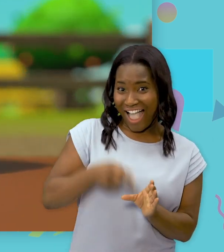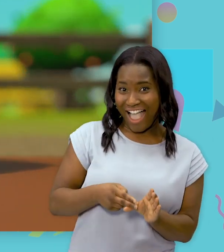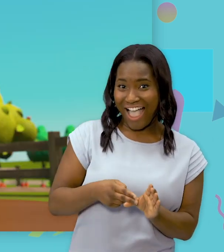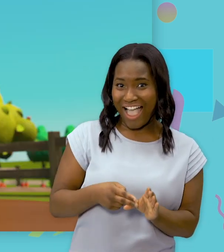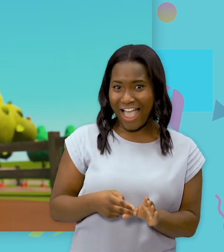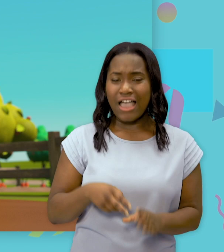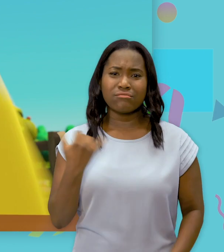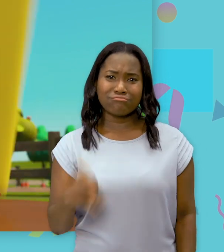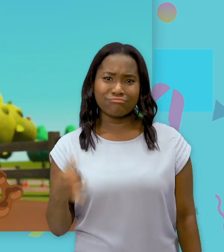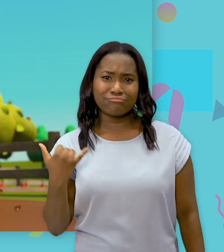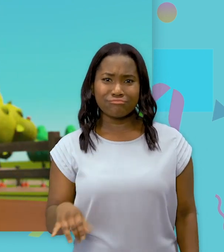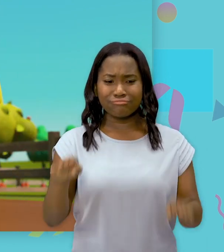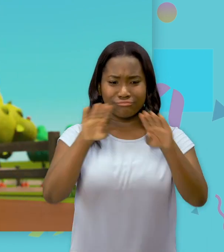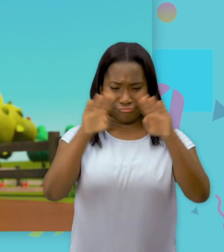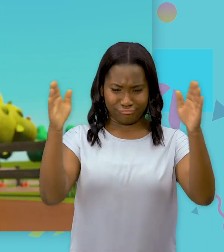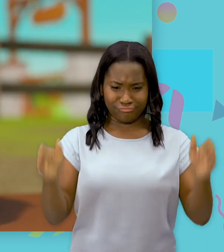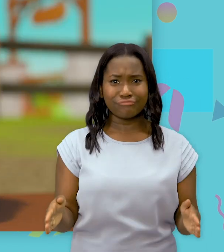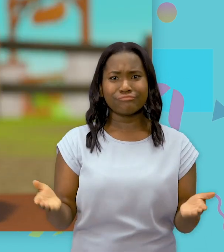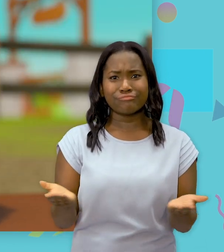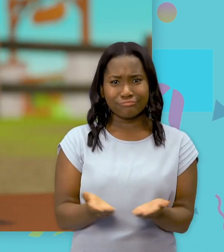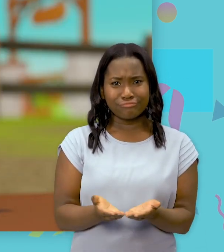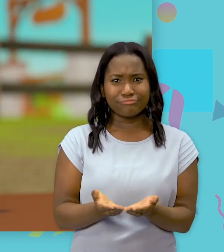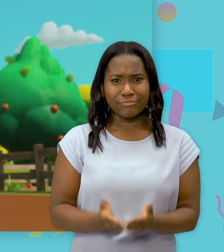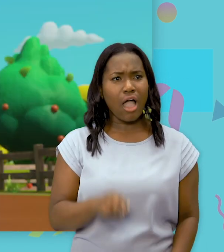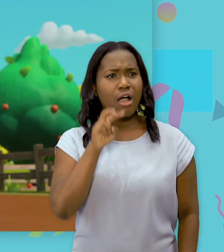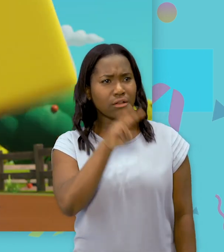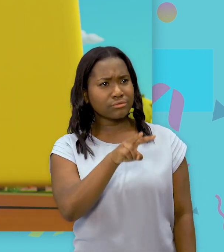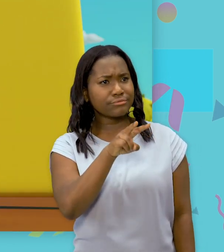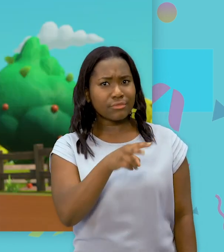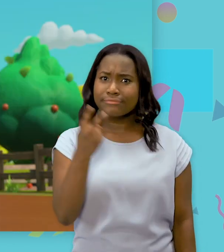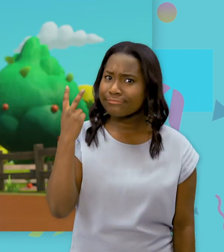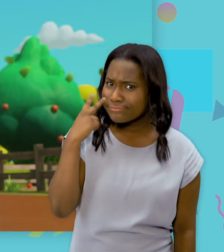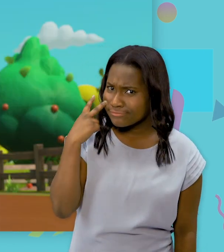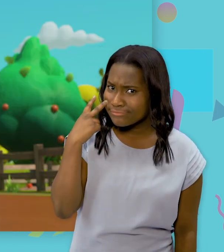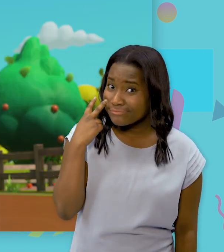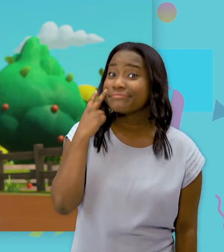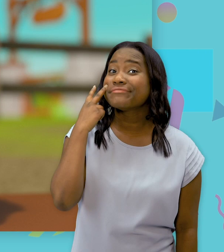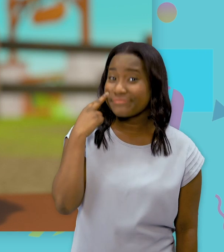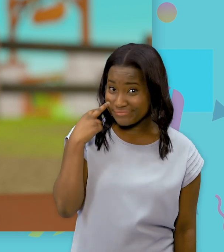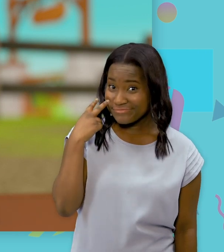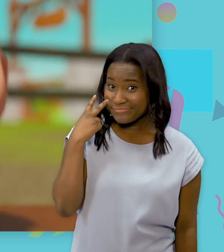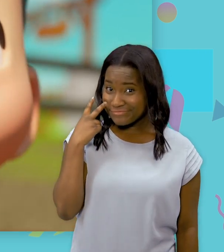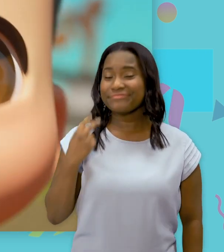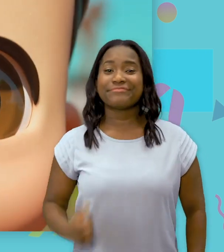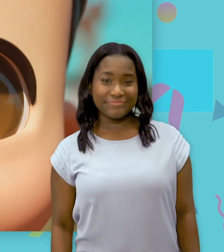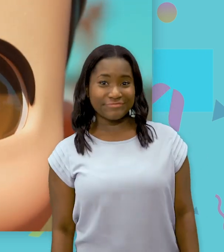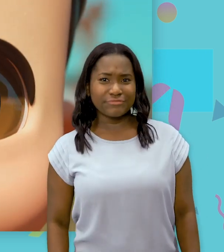Yellow square, yellow square Look and see